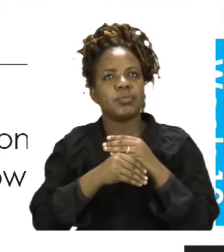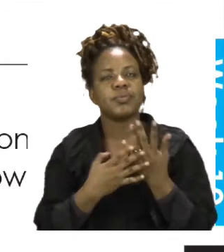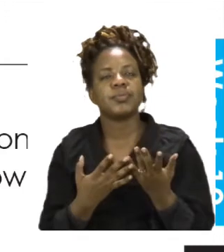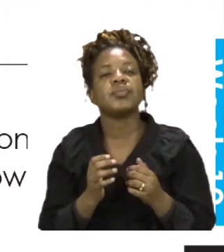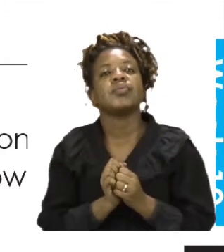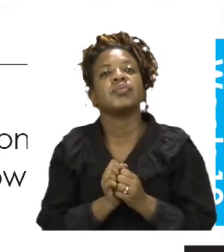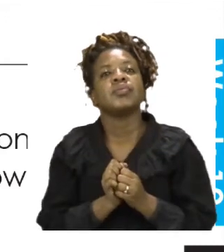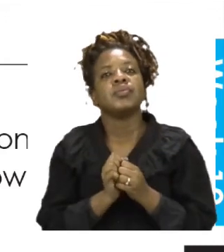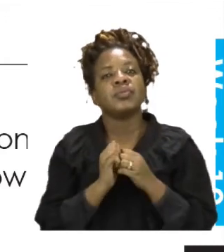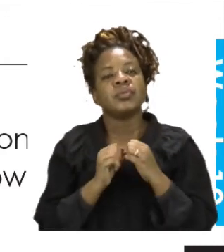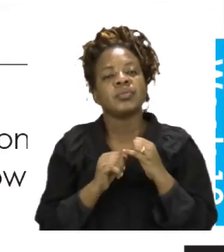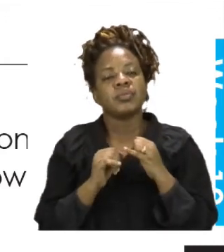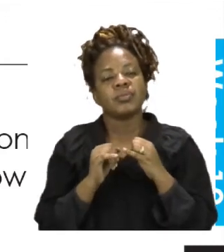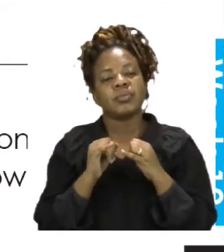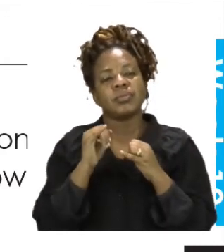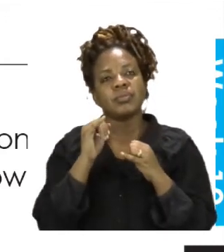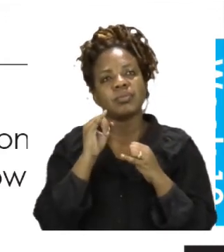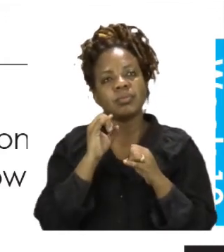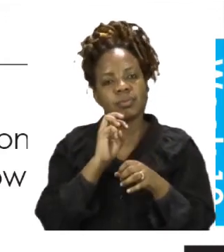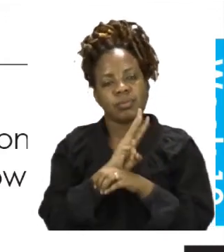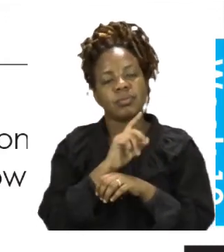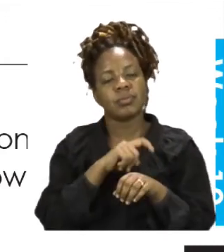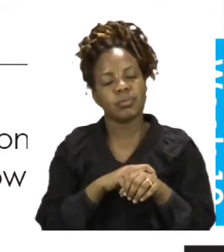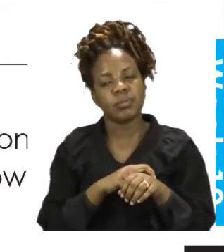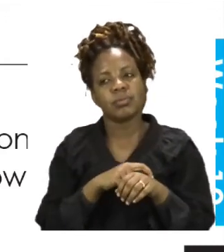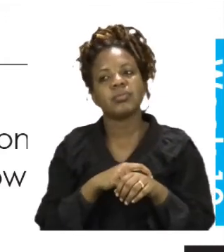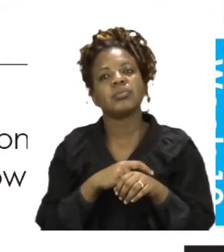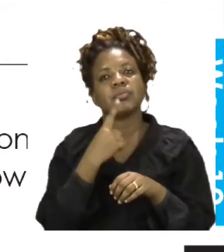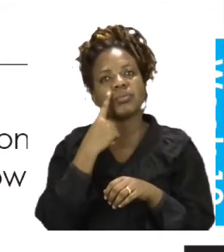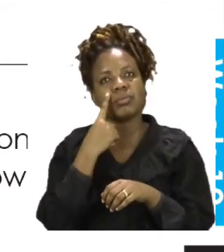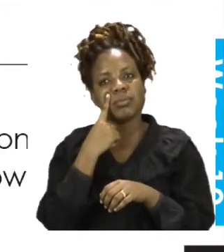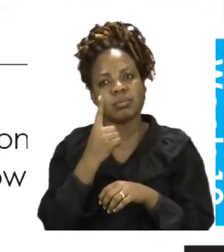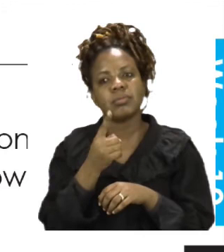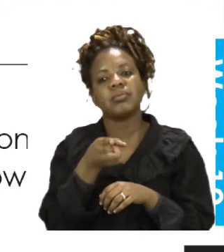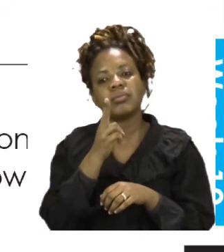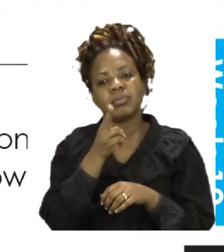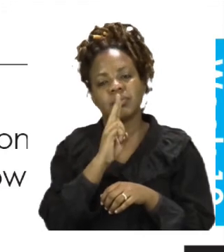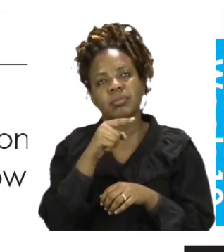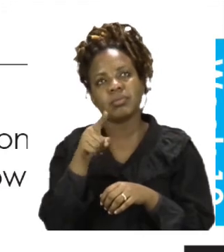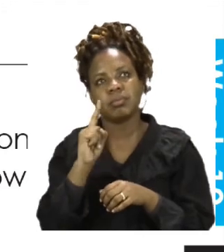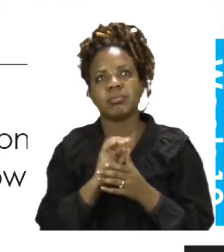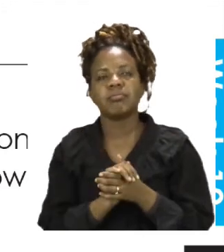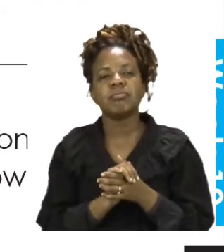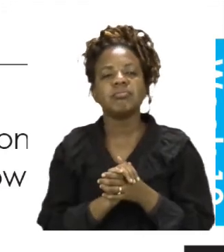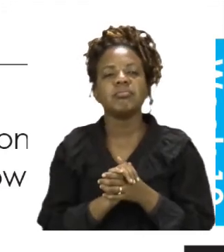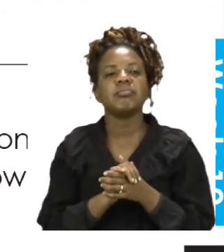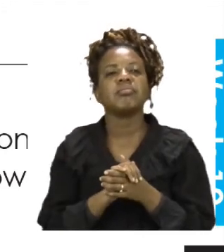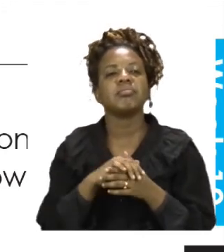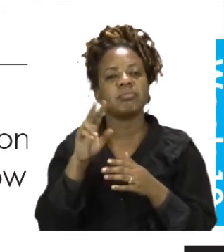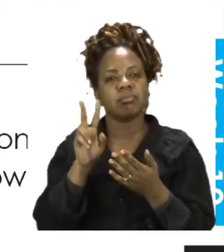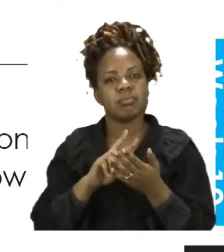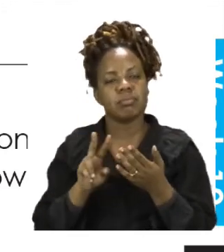for you to check that your answer and the way you answered is correct. So let us read it a second time